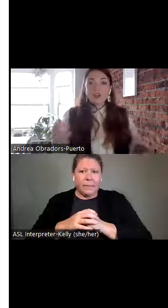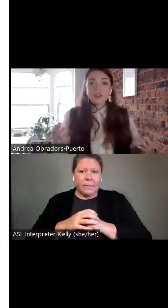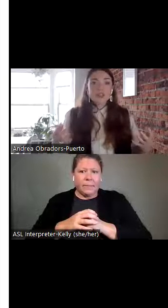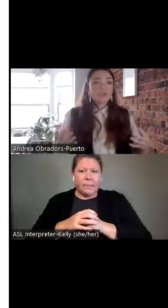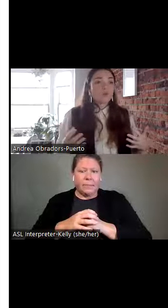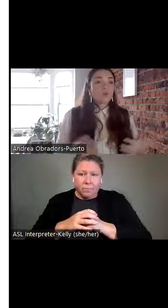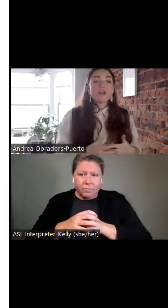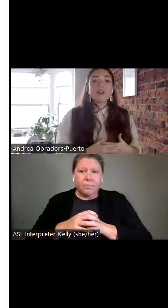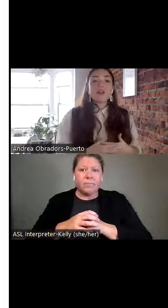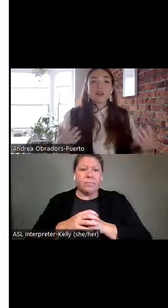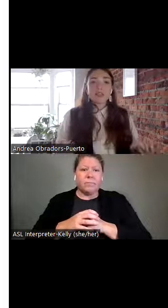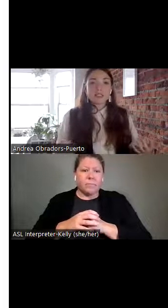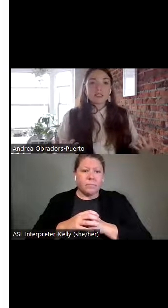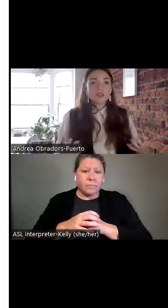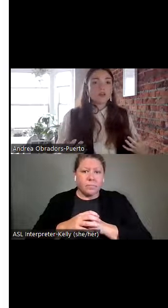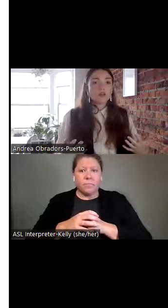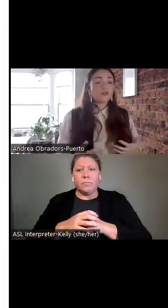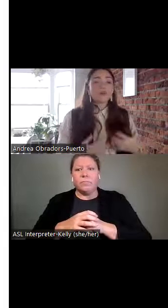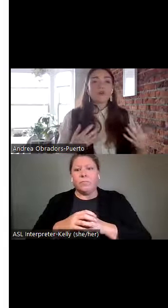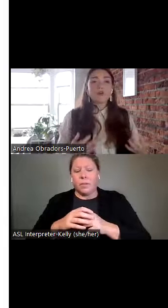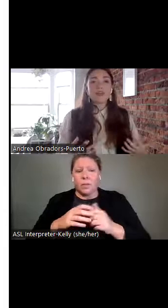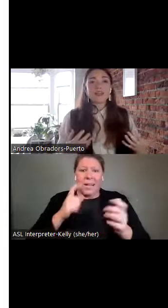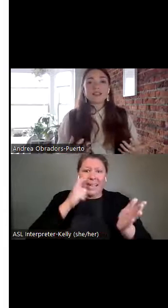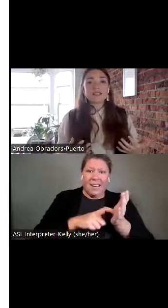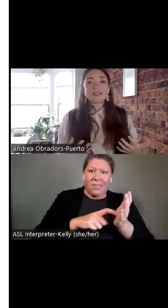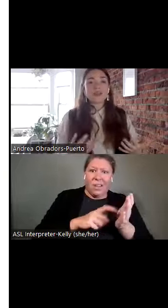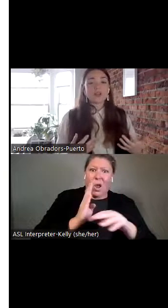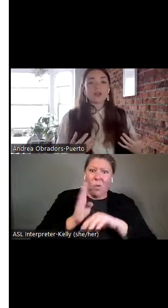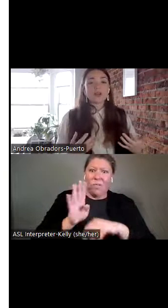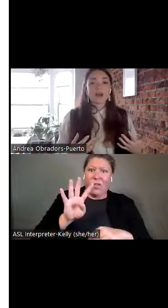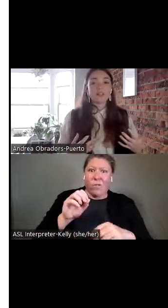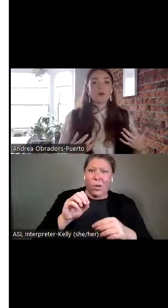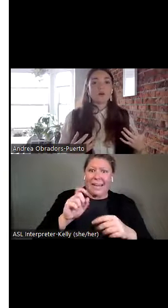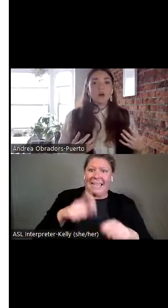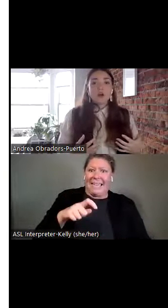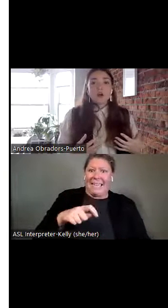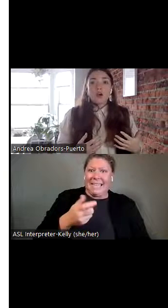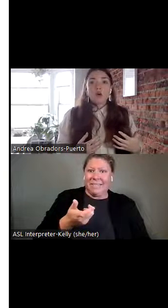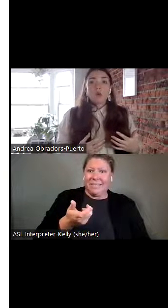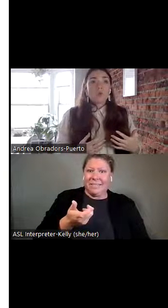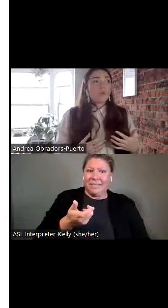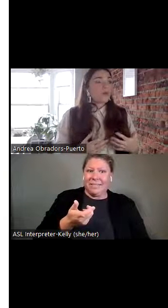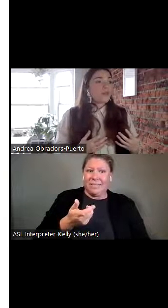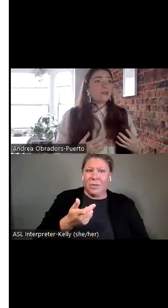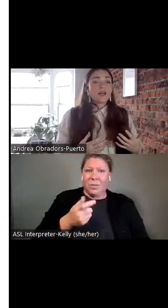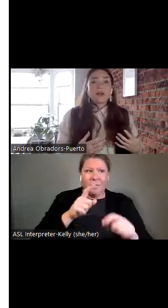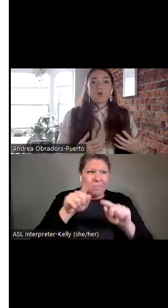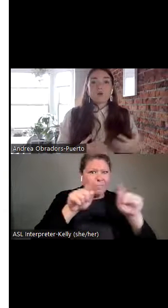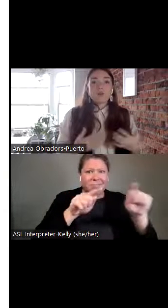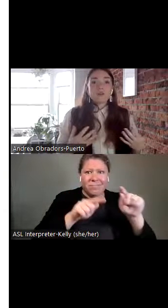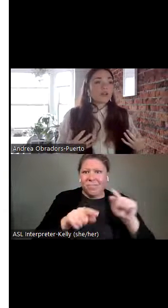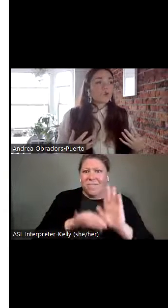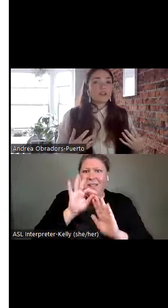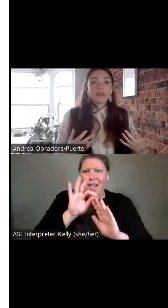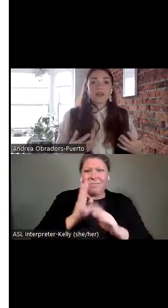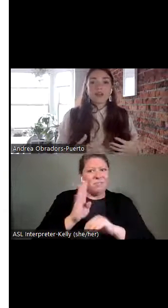And also, we identify needs, over 40 needs that we identified. So one of